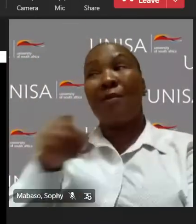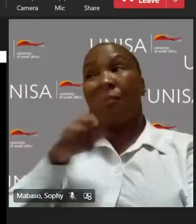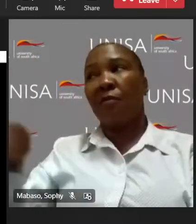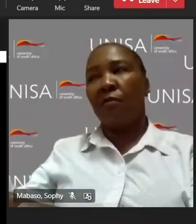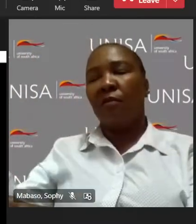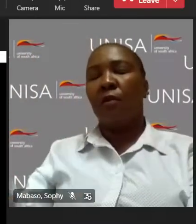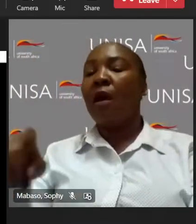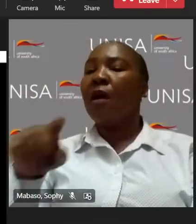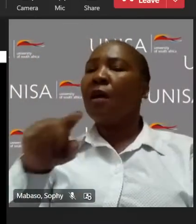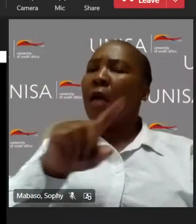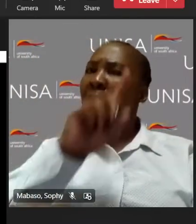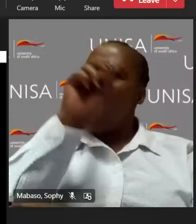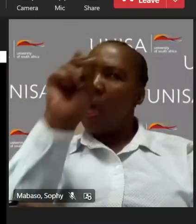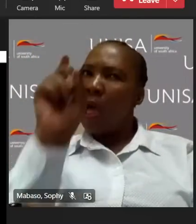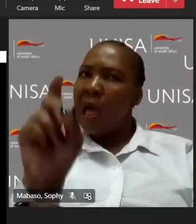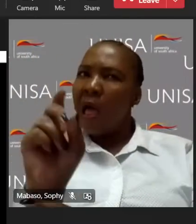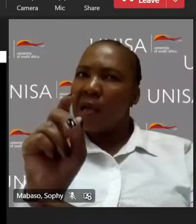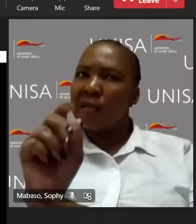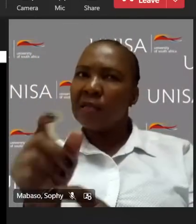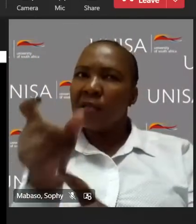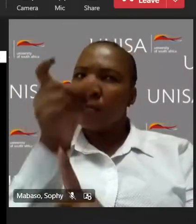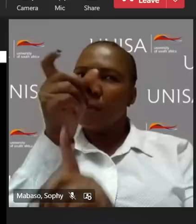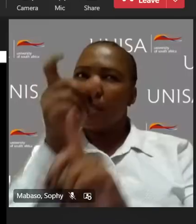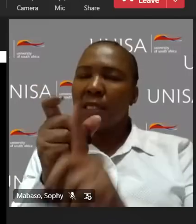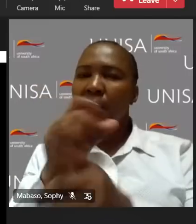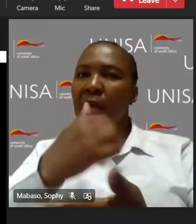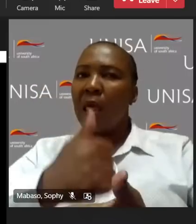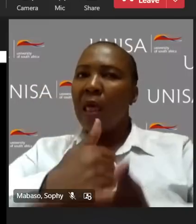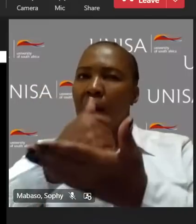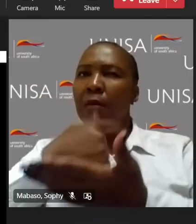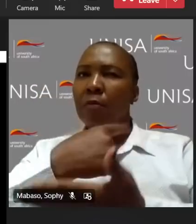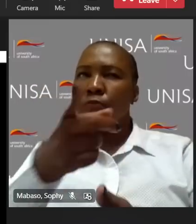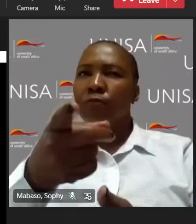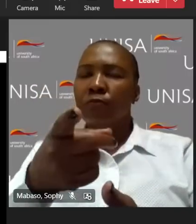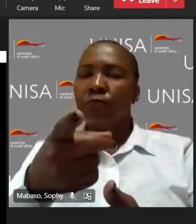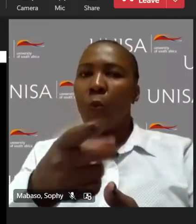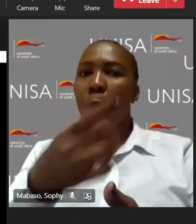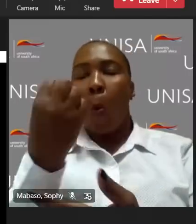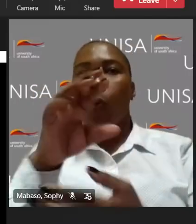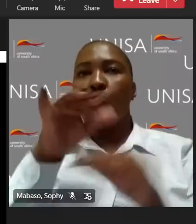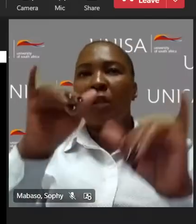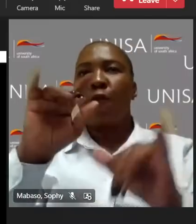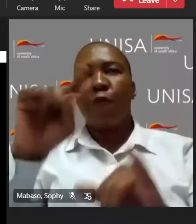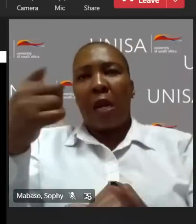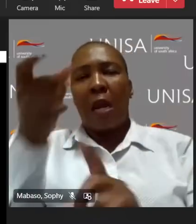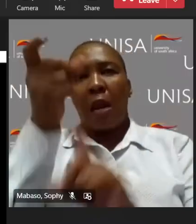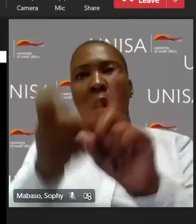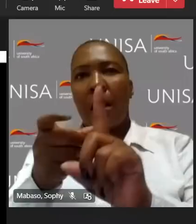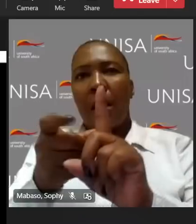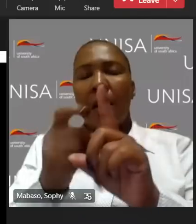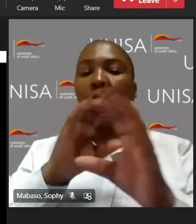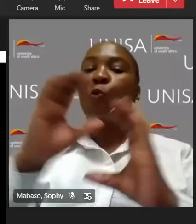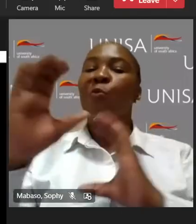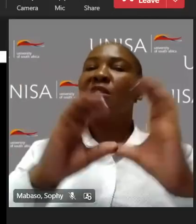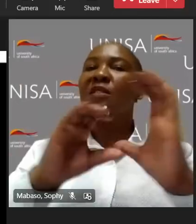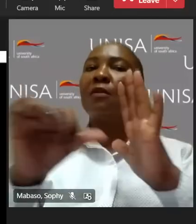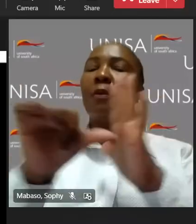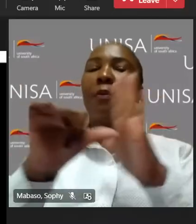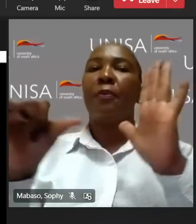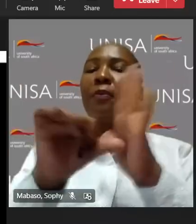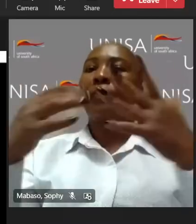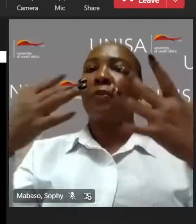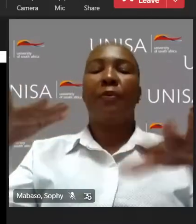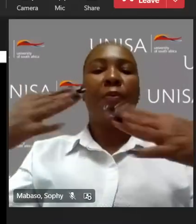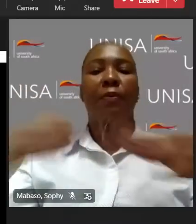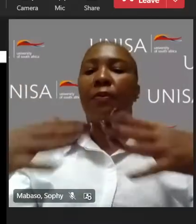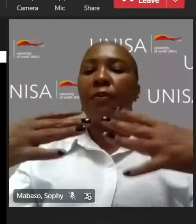the person whether they need assistance or they are waiting for somebody else. Communication is key.